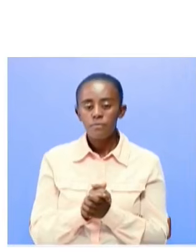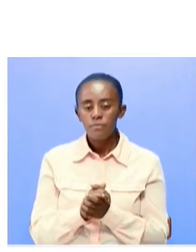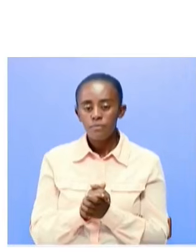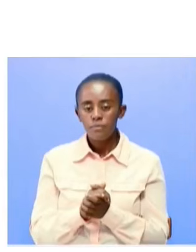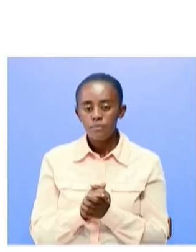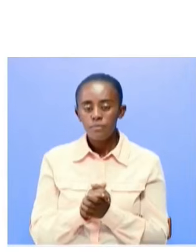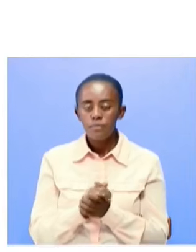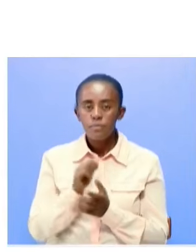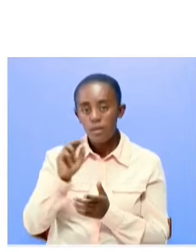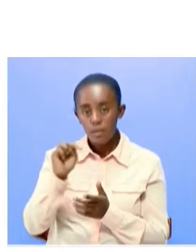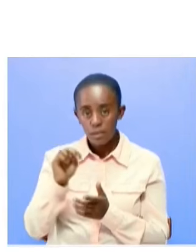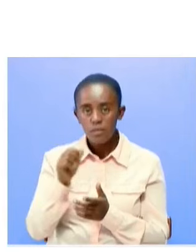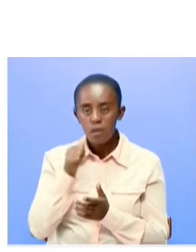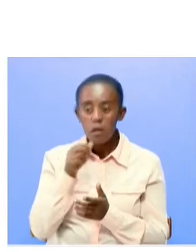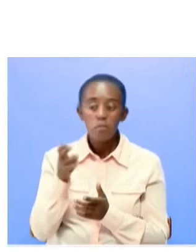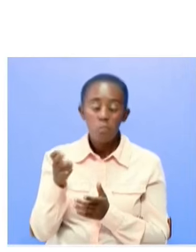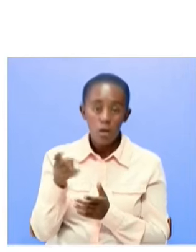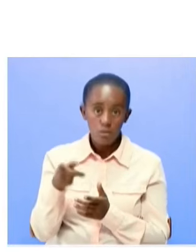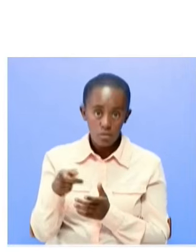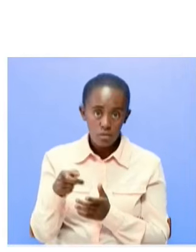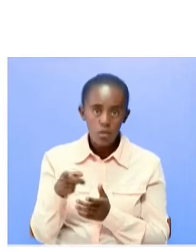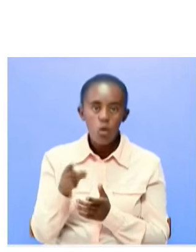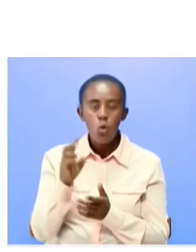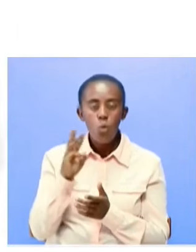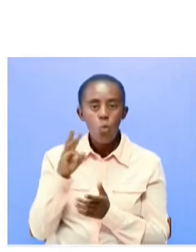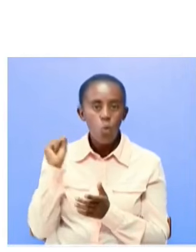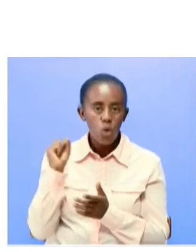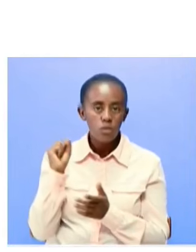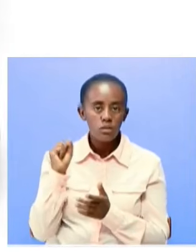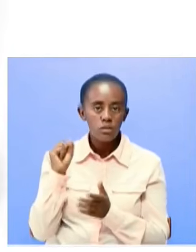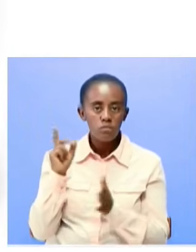Her husband was killed